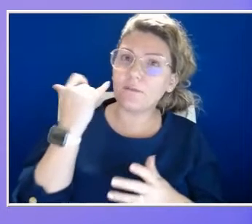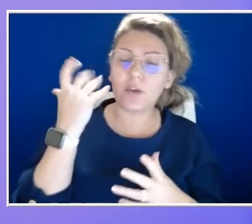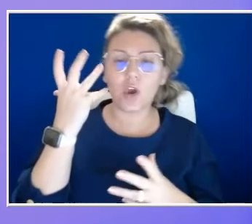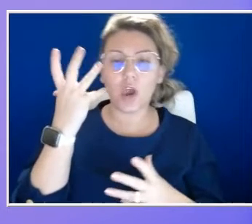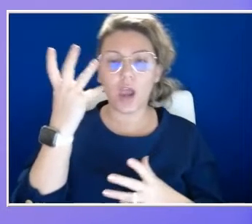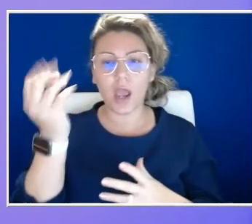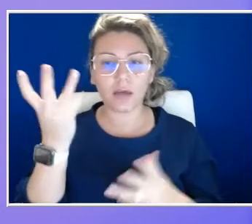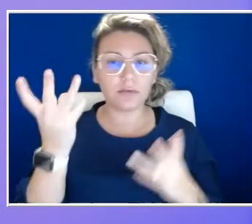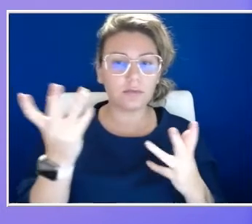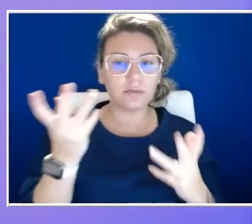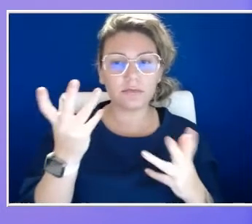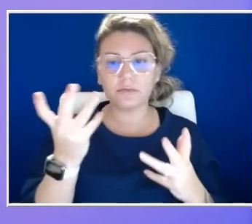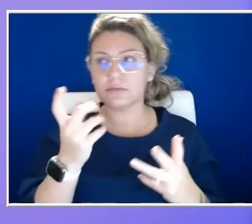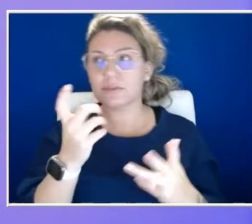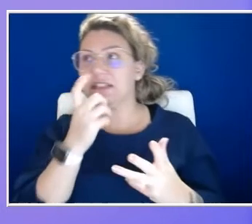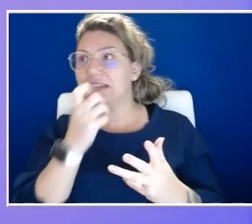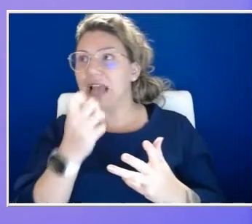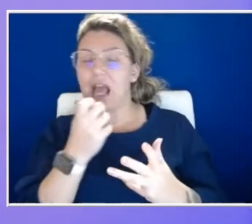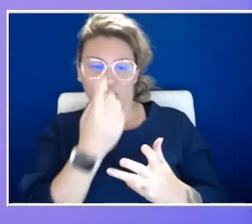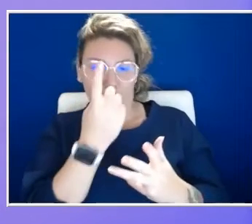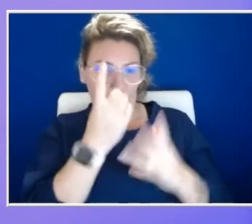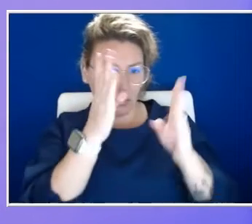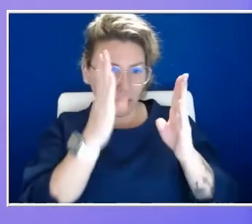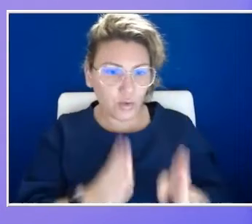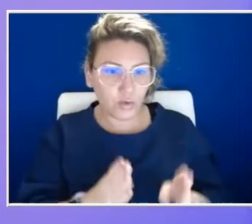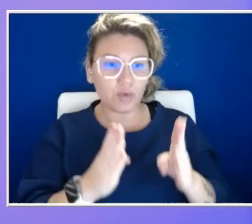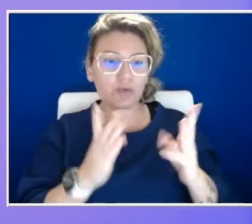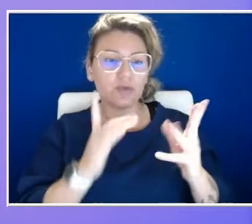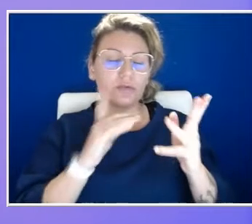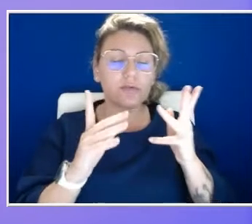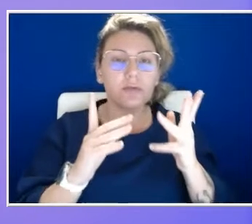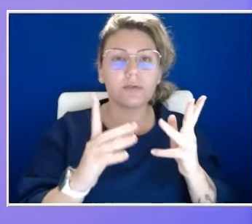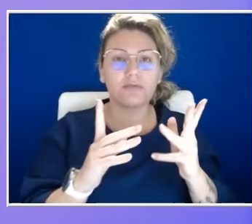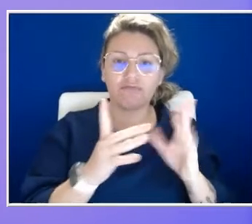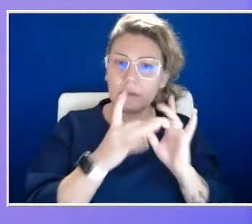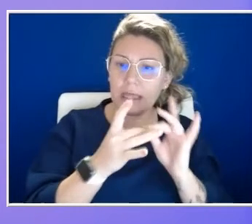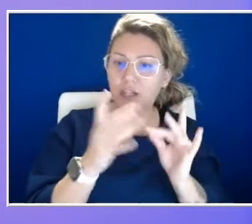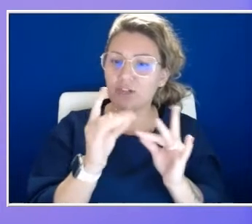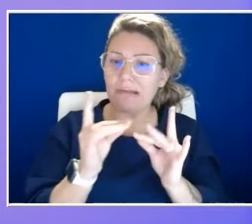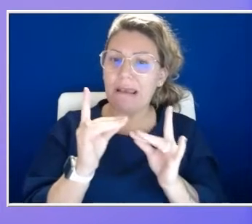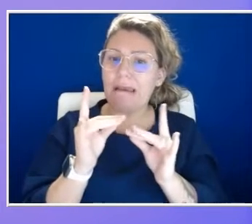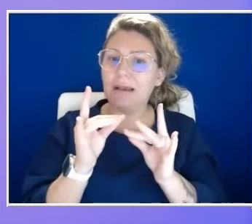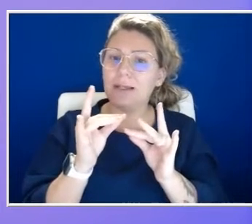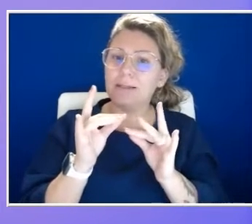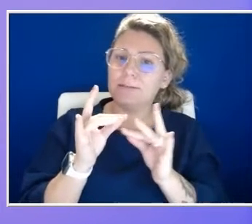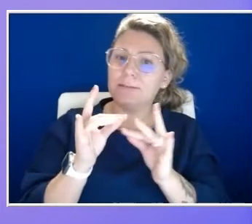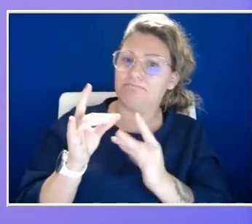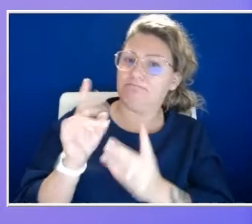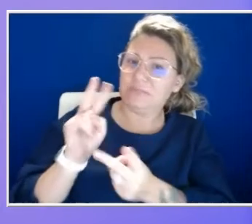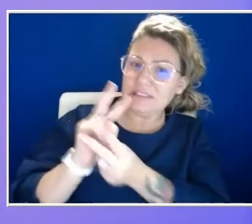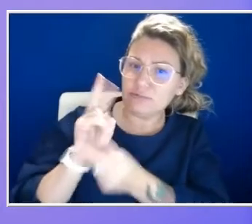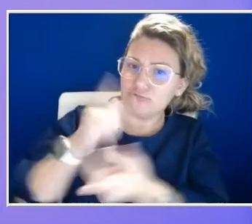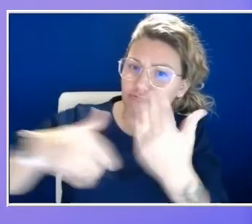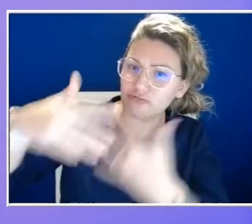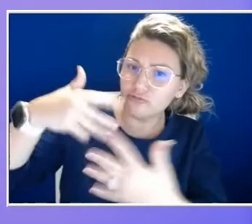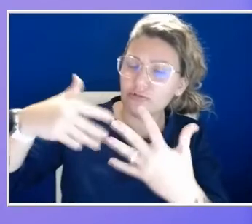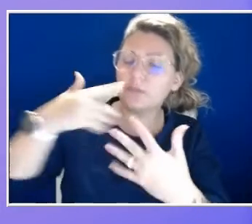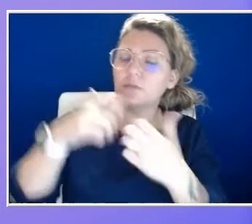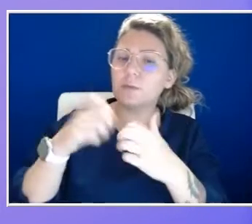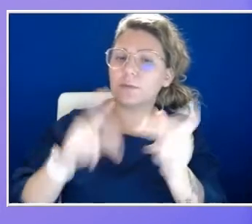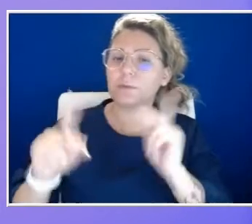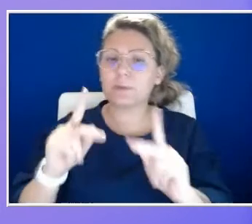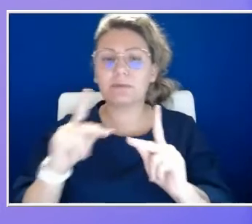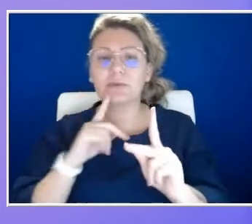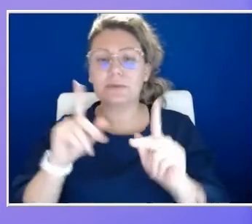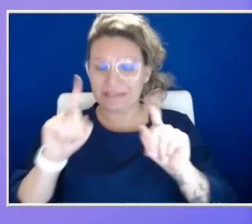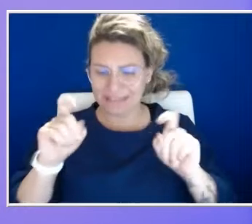in a monogamous relationship, out having sexual interactions with people, testing regularly, because we have very safe, very efficacious,